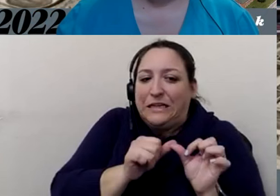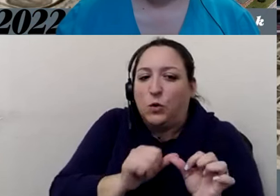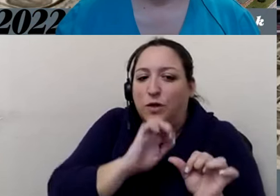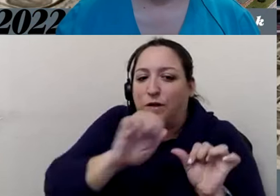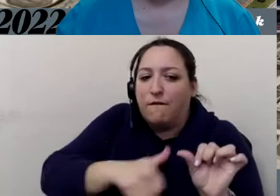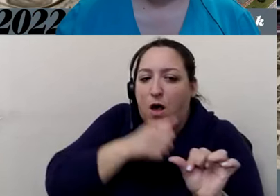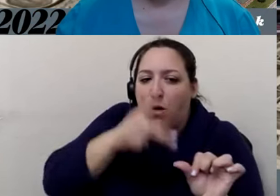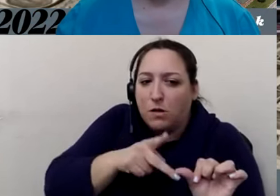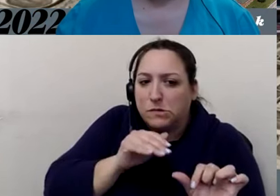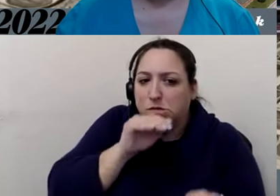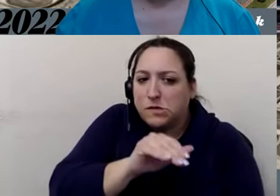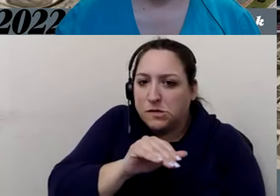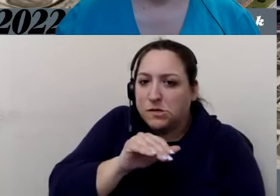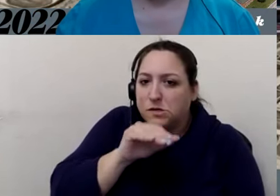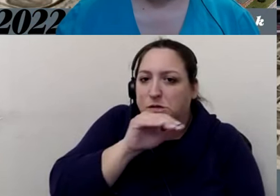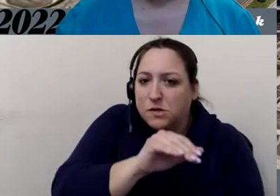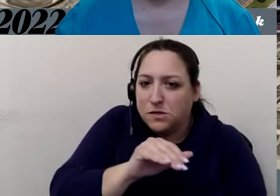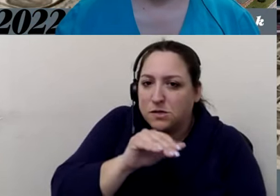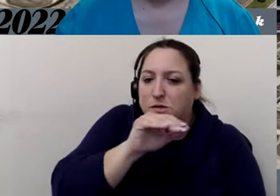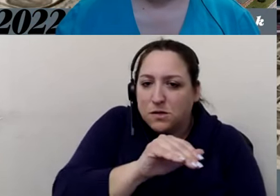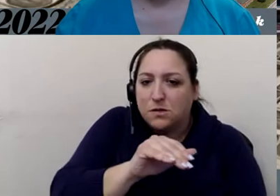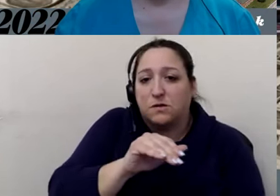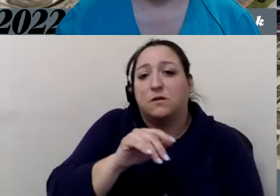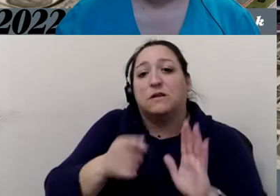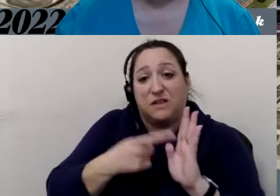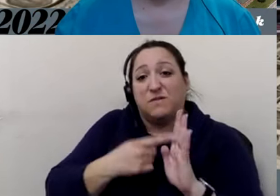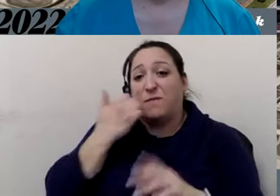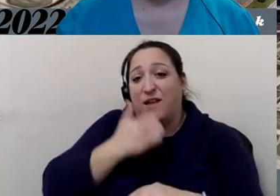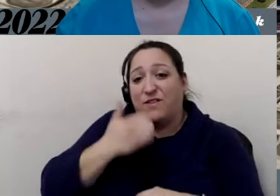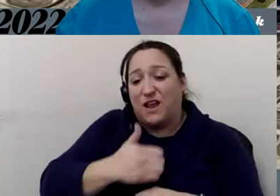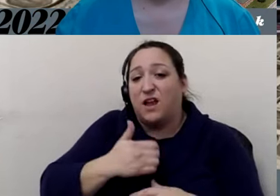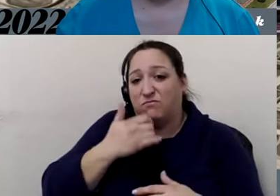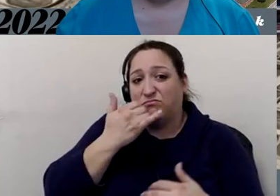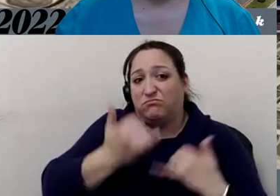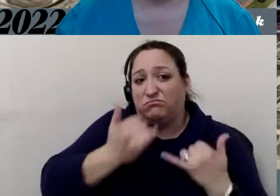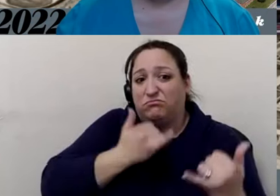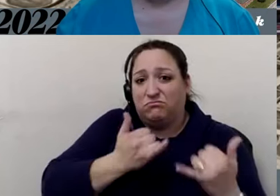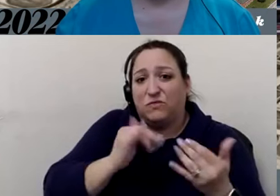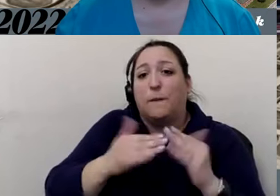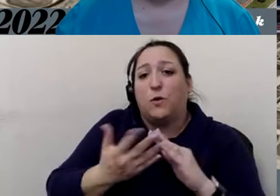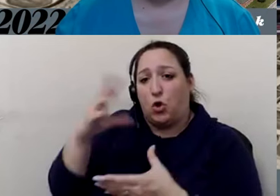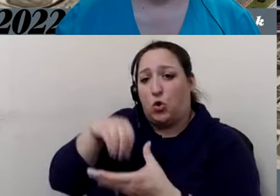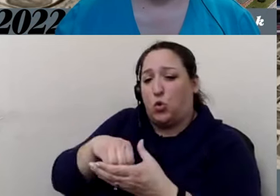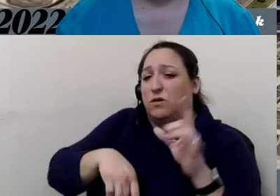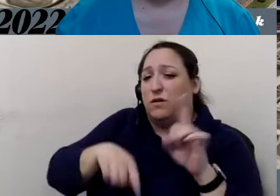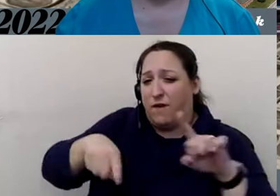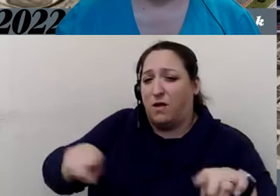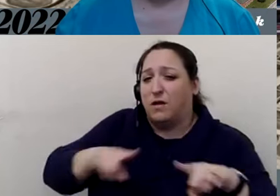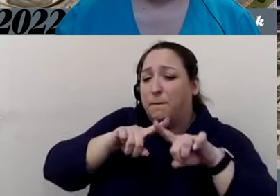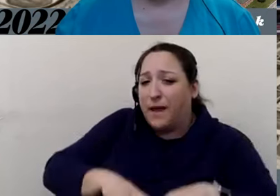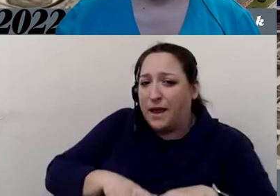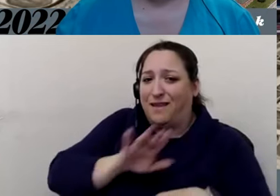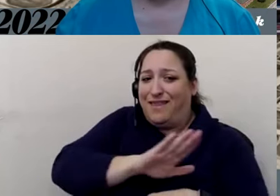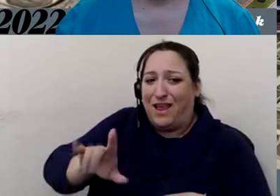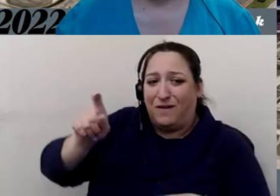follow-up. And there are times when it's daily. I mean, community inclusion is gonna vary depending on what the person's